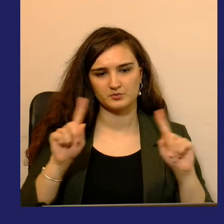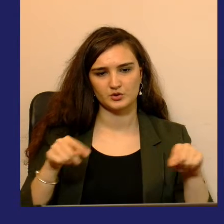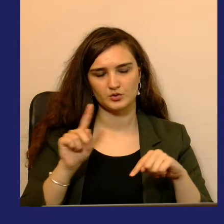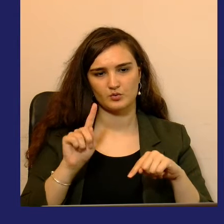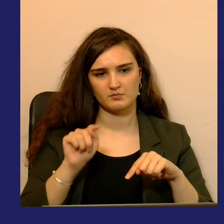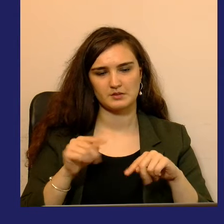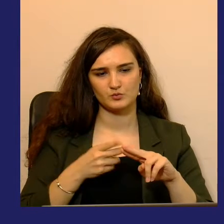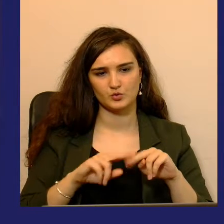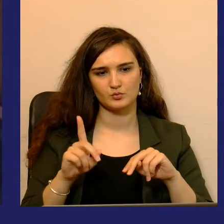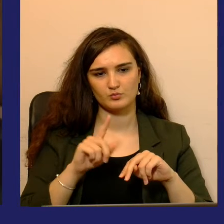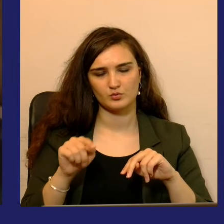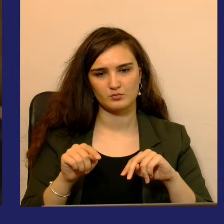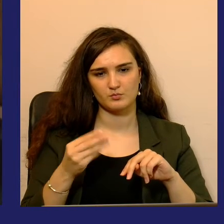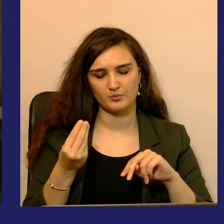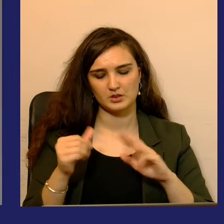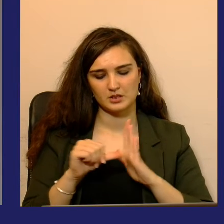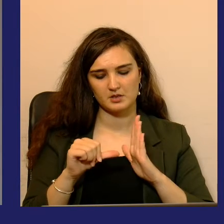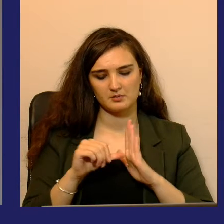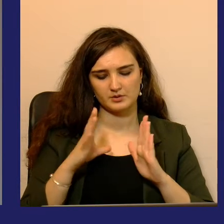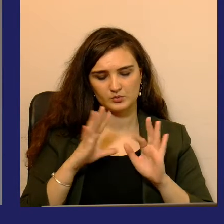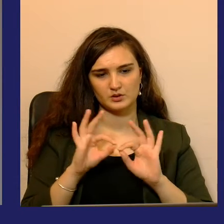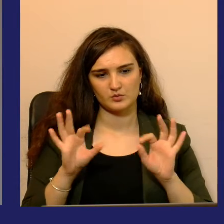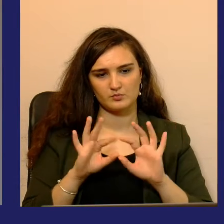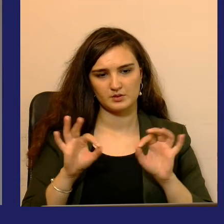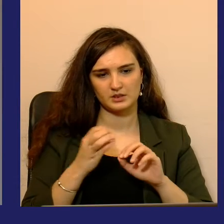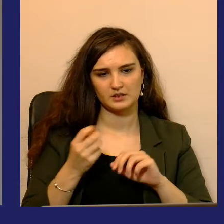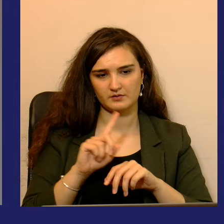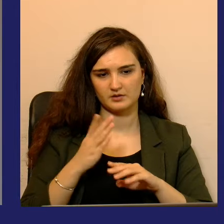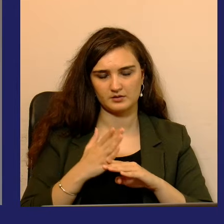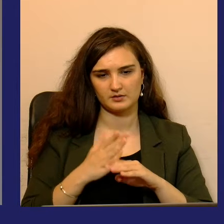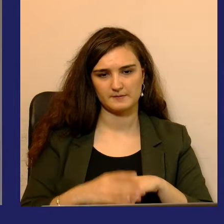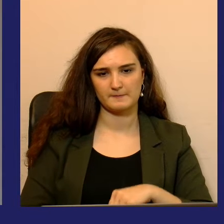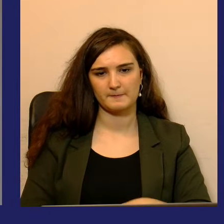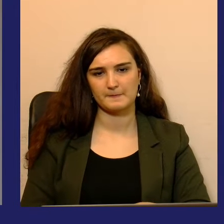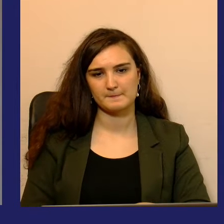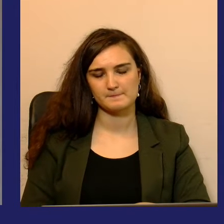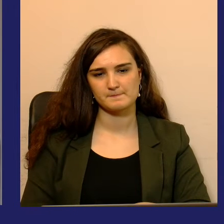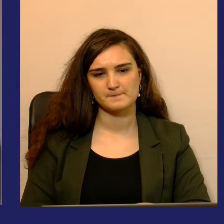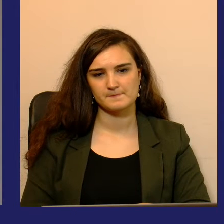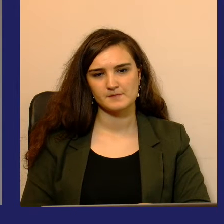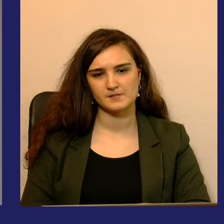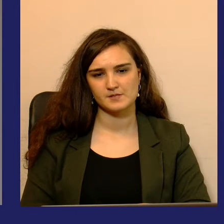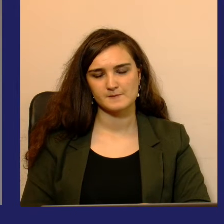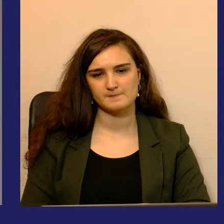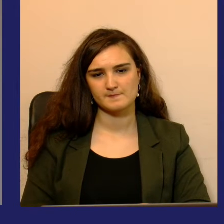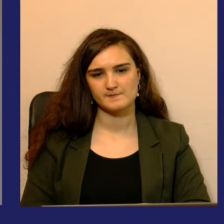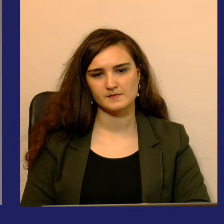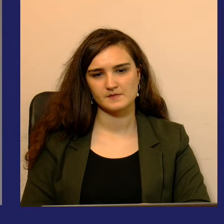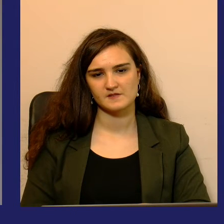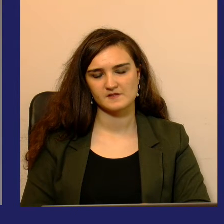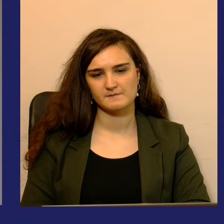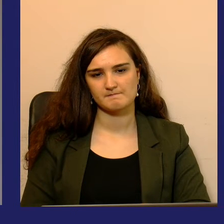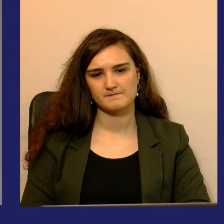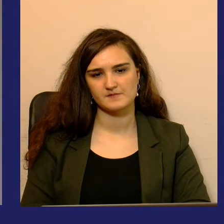else? Right. Thanks, Joseph. And yeah, I'm happy to sort of define it a little bit in the